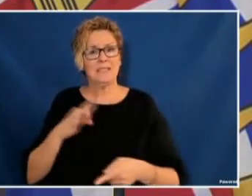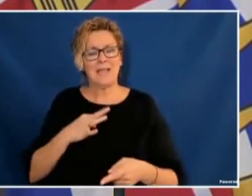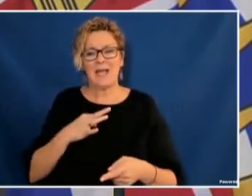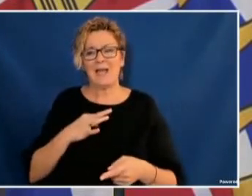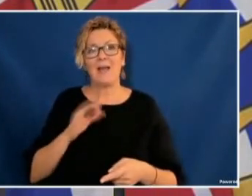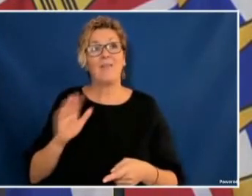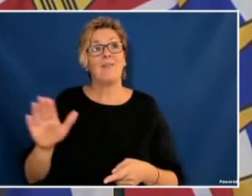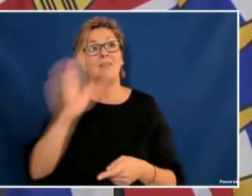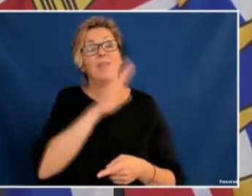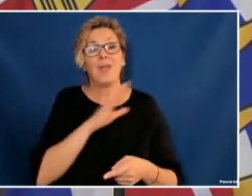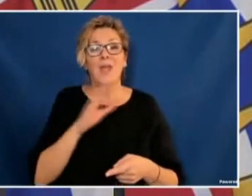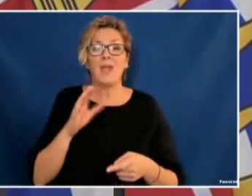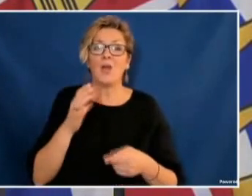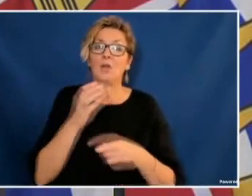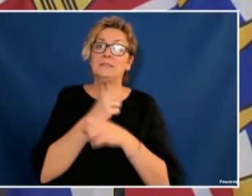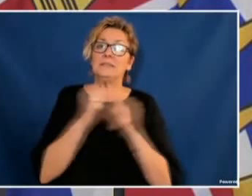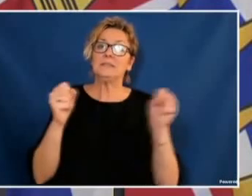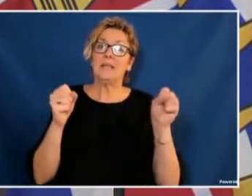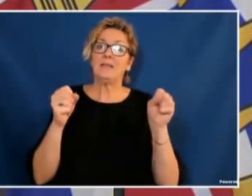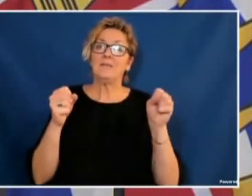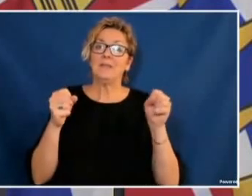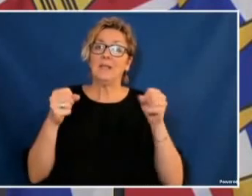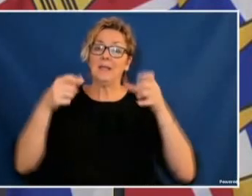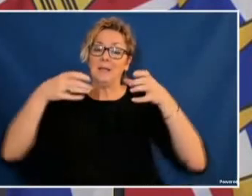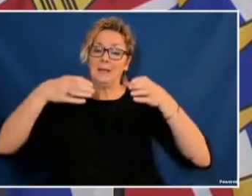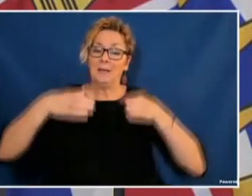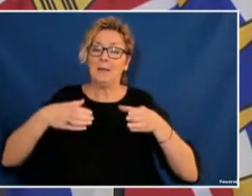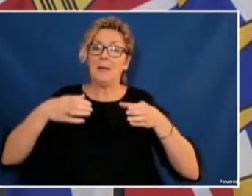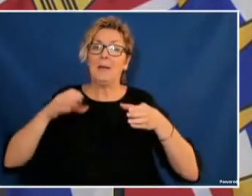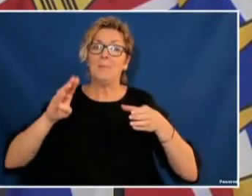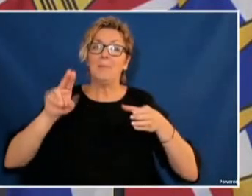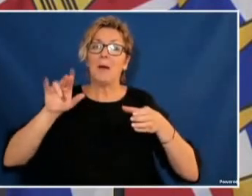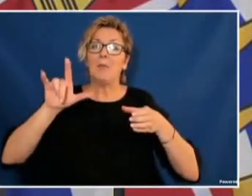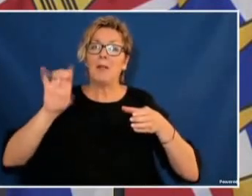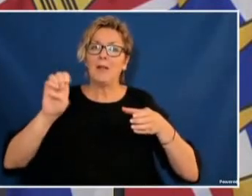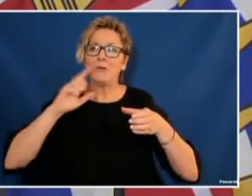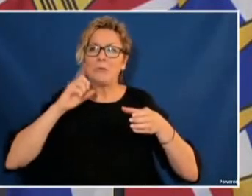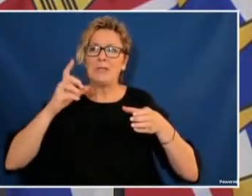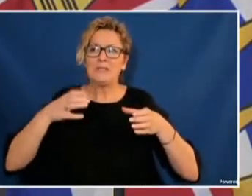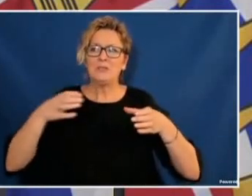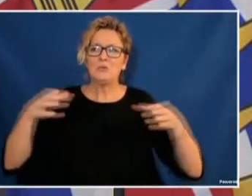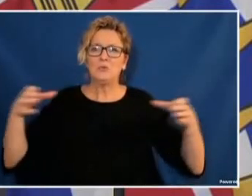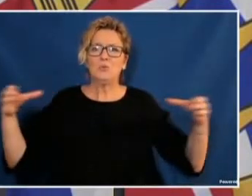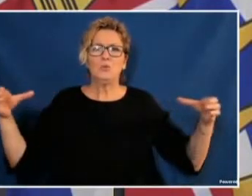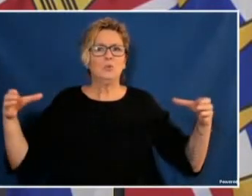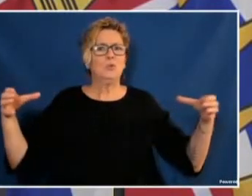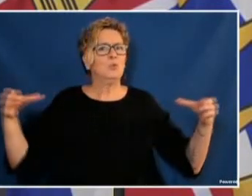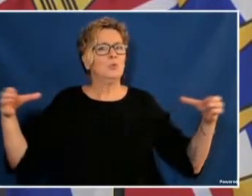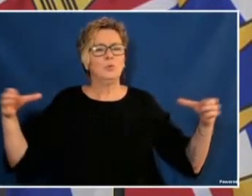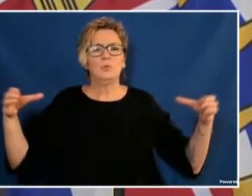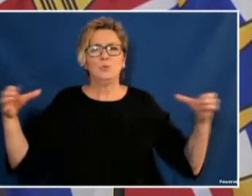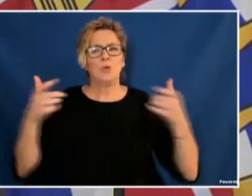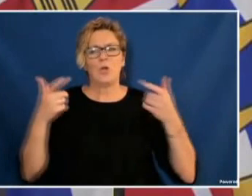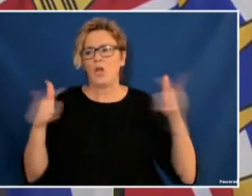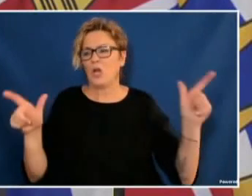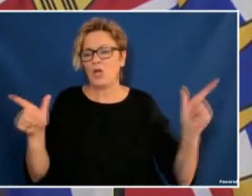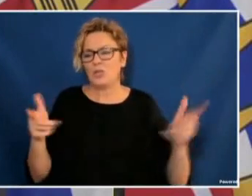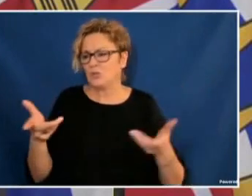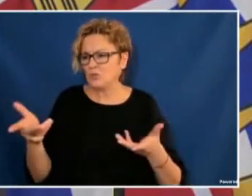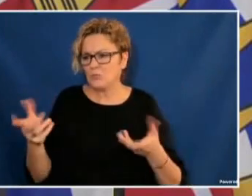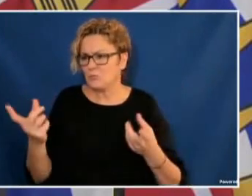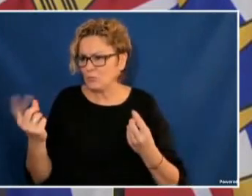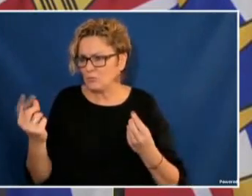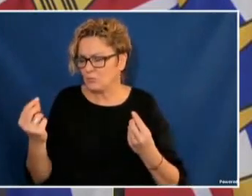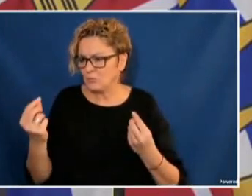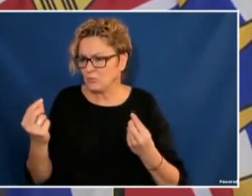picture question, in your view, how are we still trying to catch up, and what do you not have or not have enough of that you really